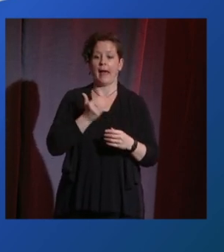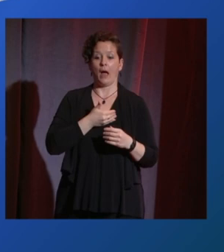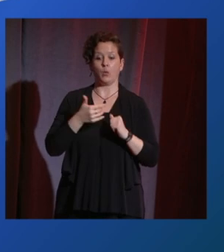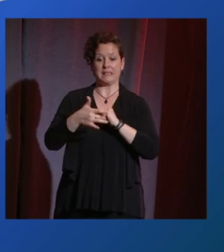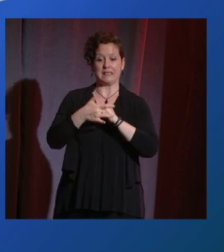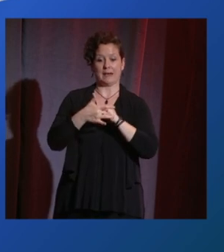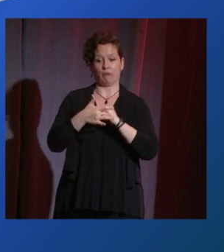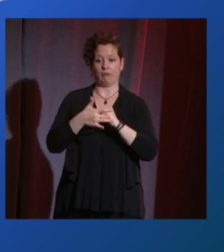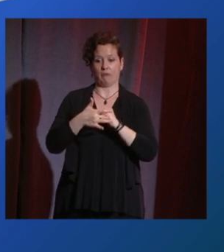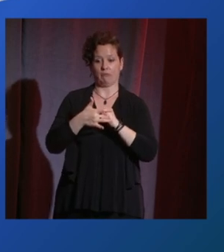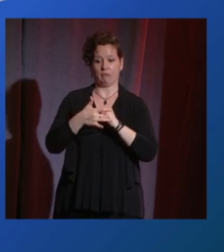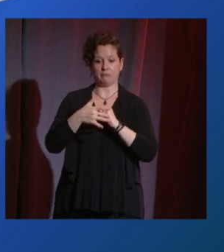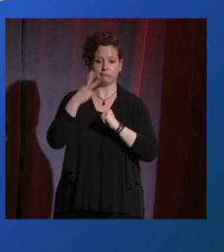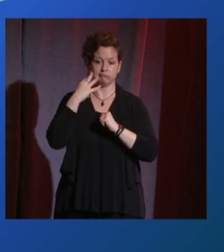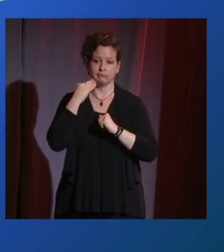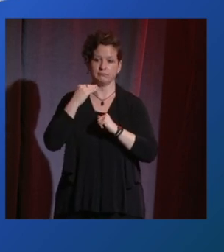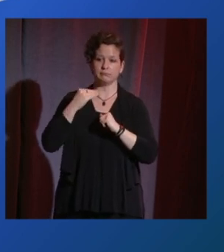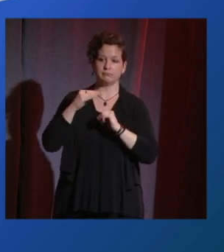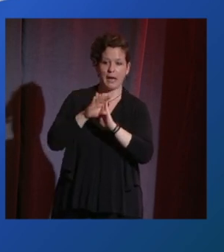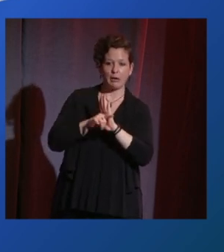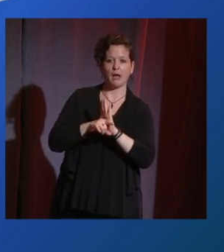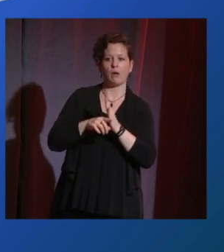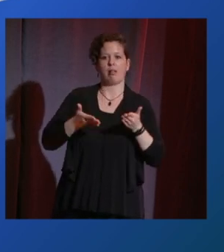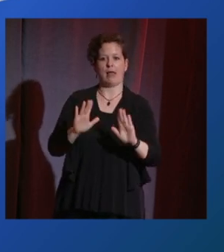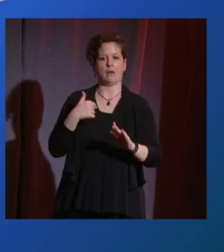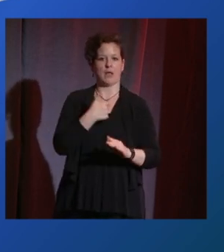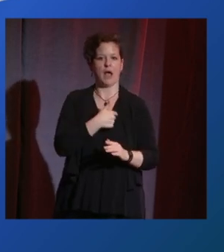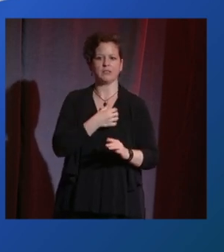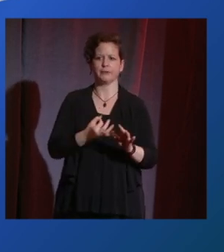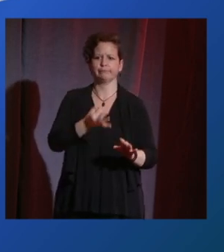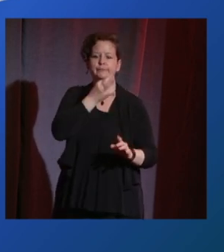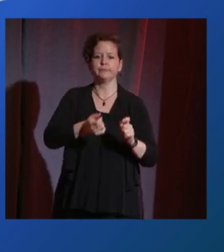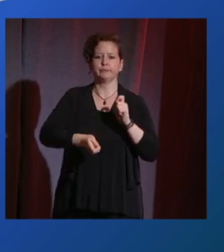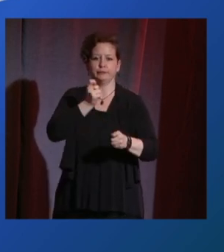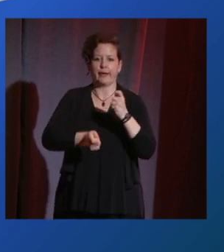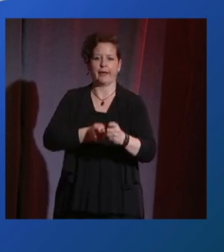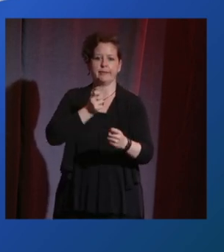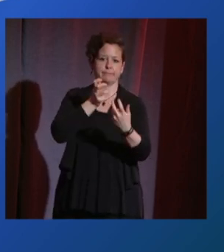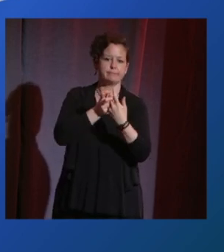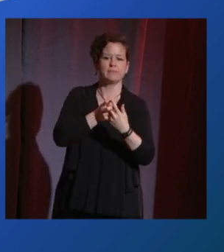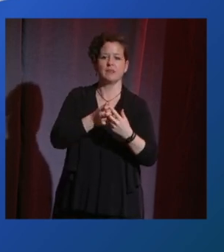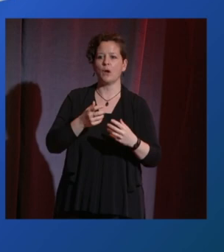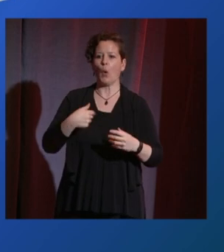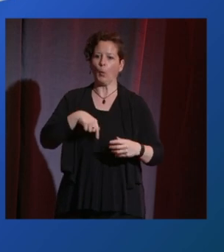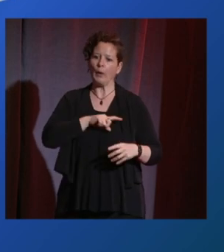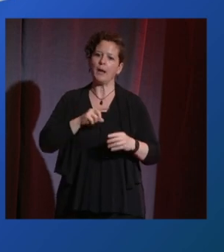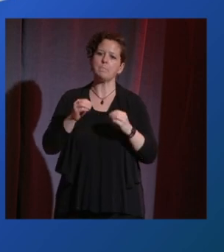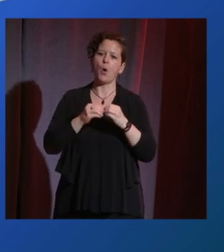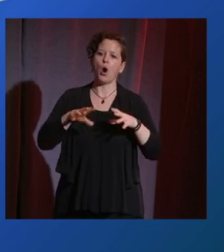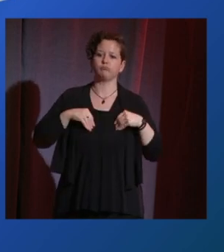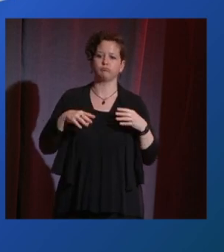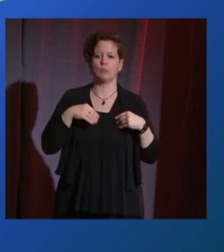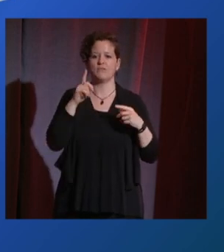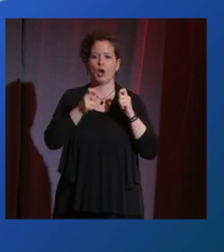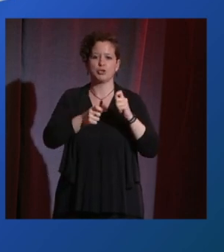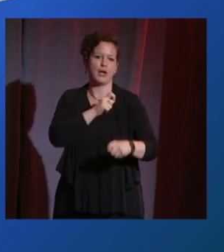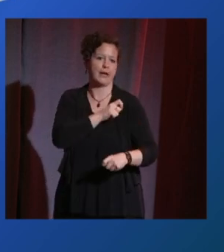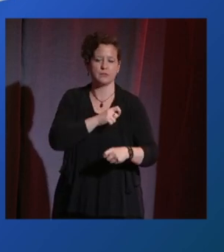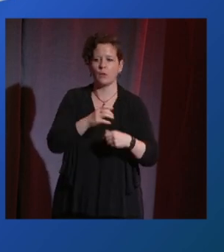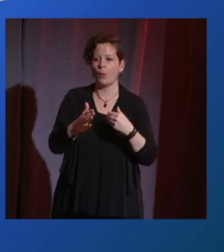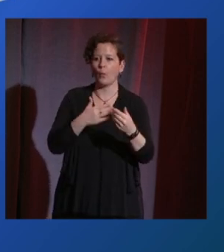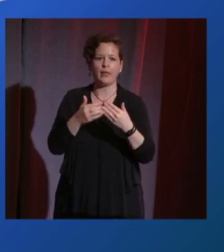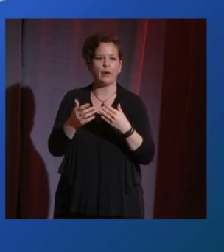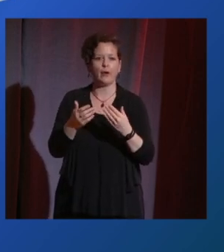allowed us to be very adaptable very okay with change um whether that was from you know the